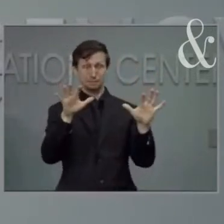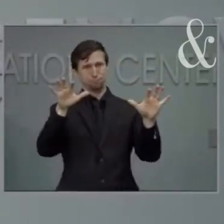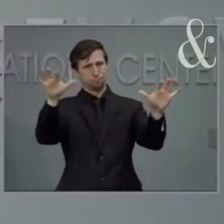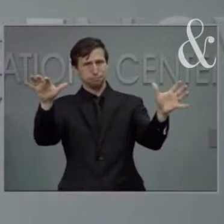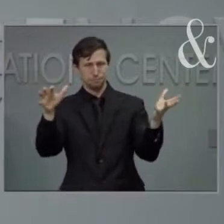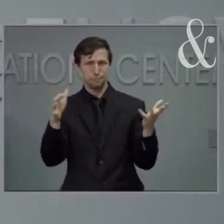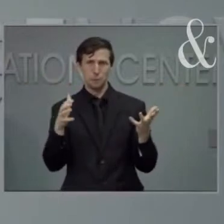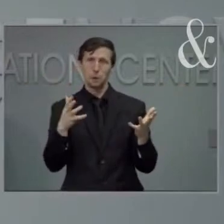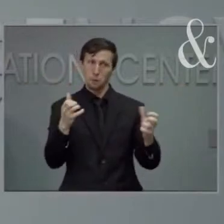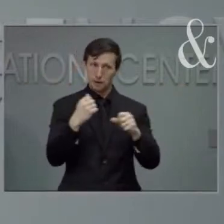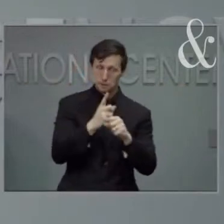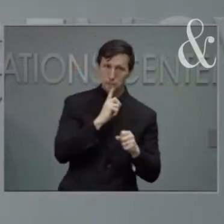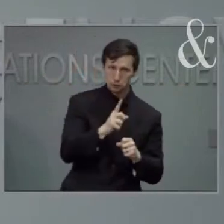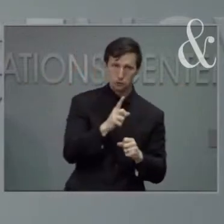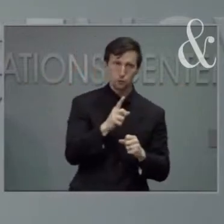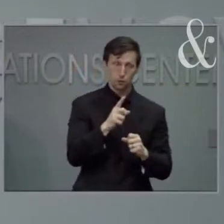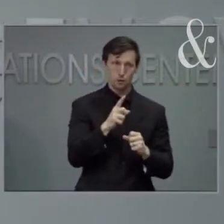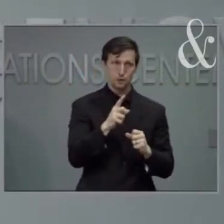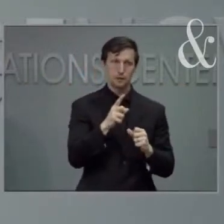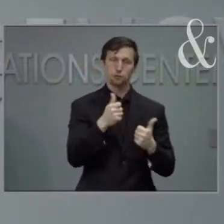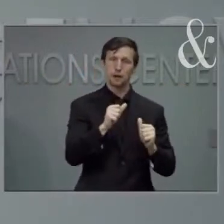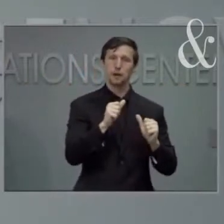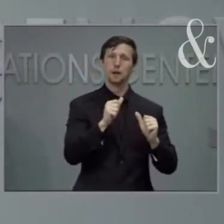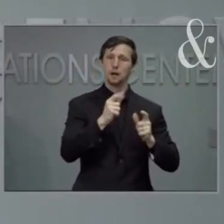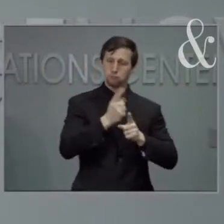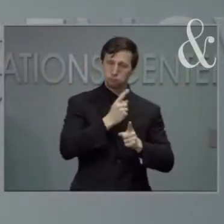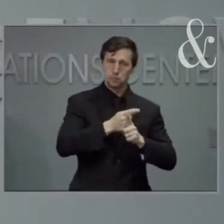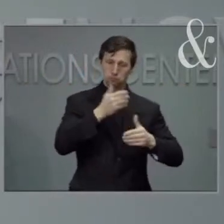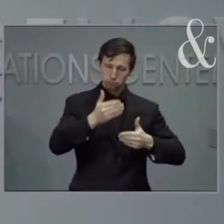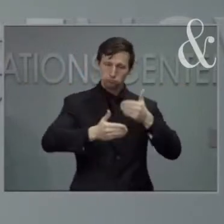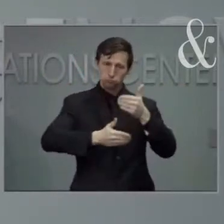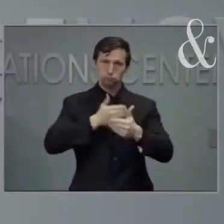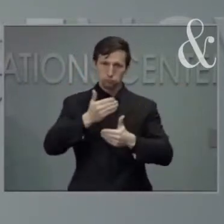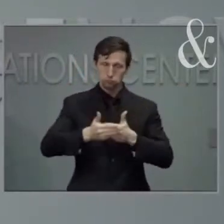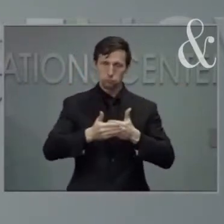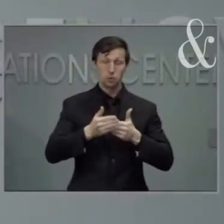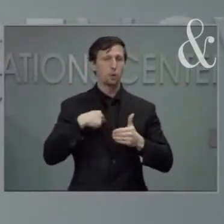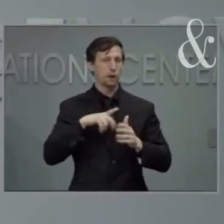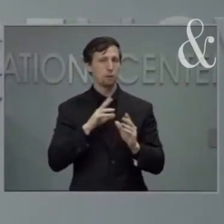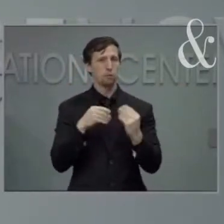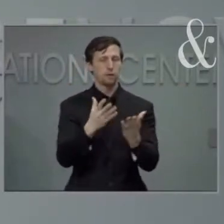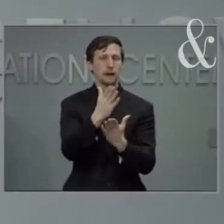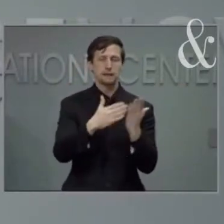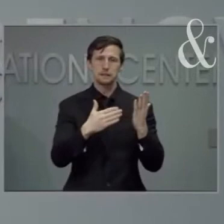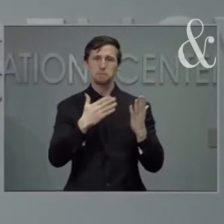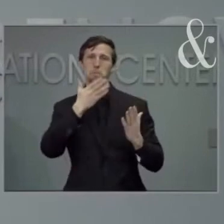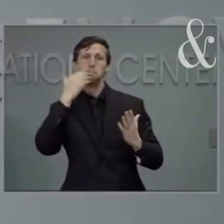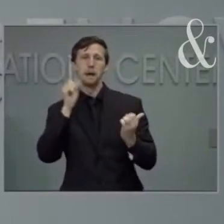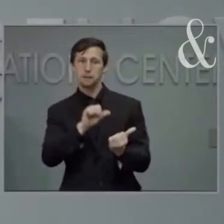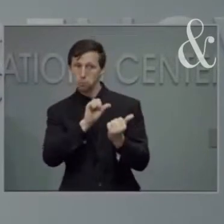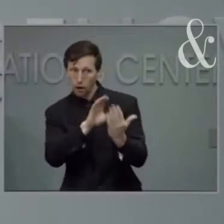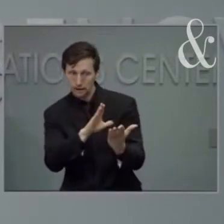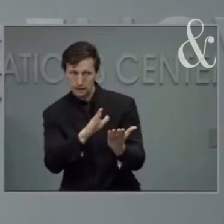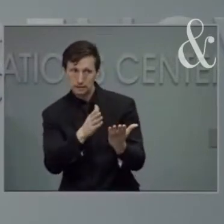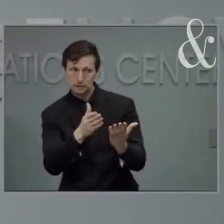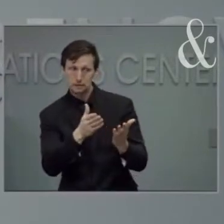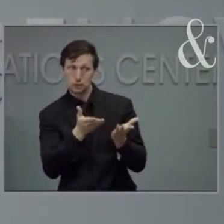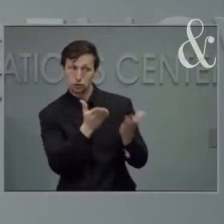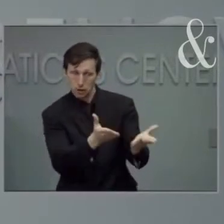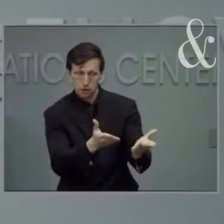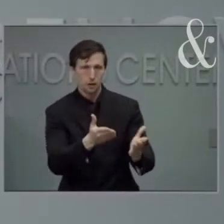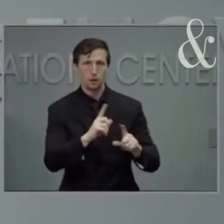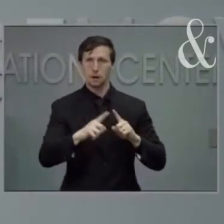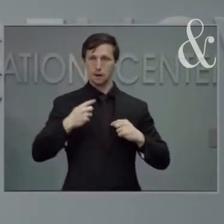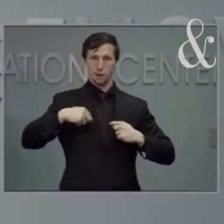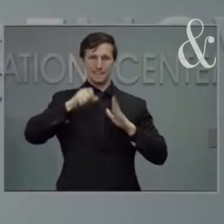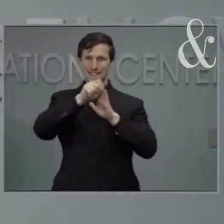make sure that we can get this as orderly as possible. We're hoping to put out some best practices, but we will not be